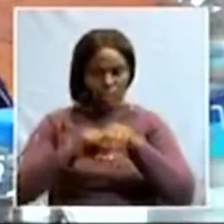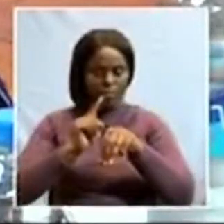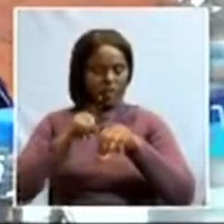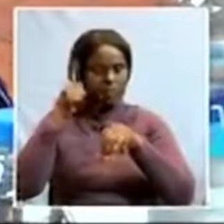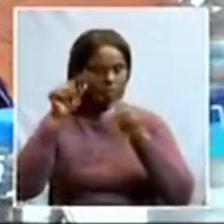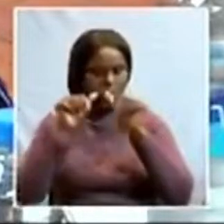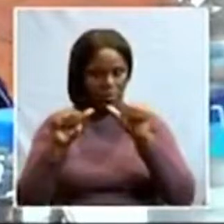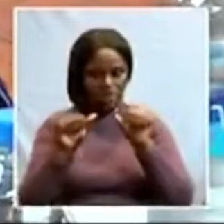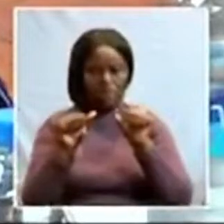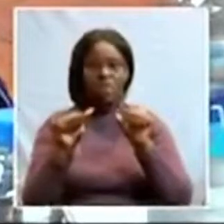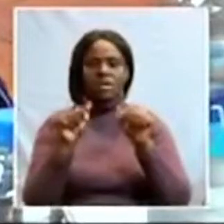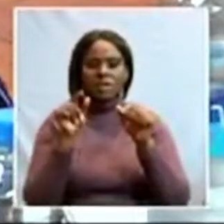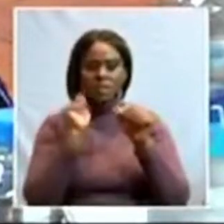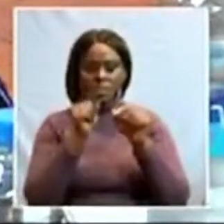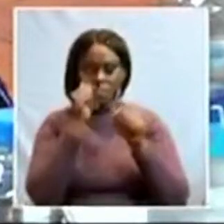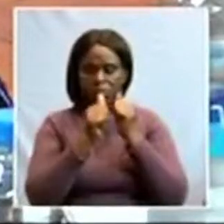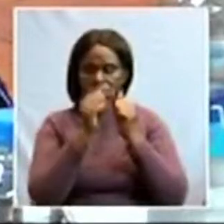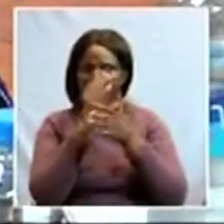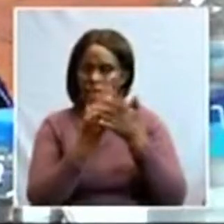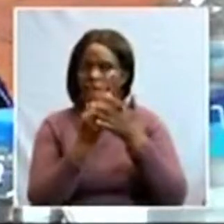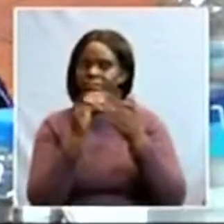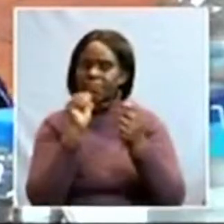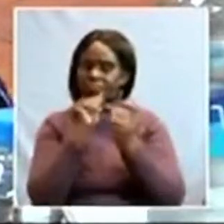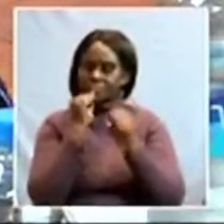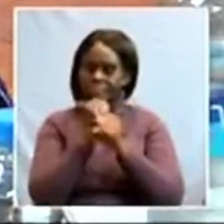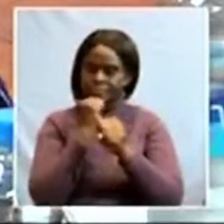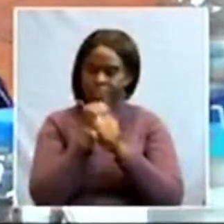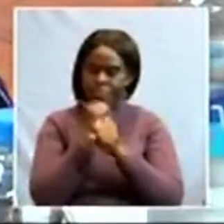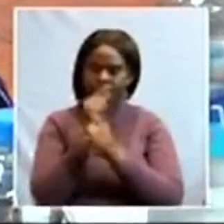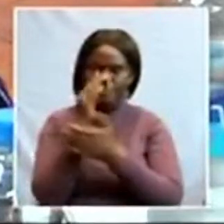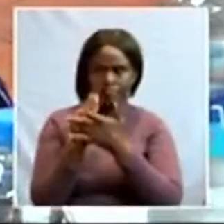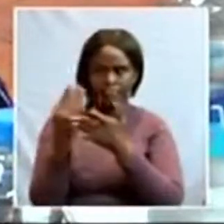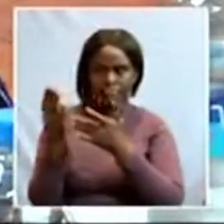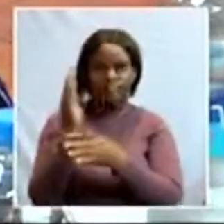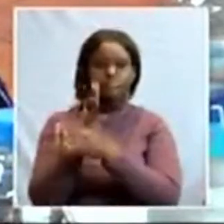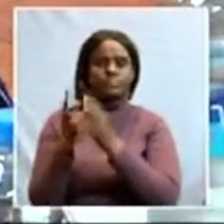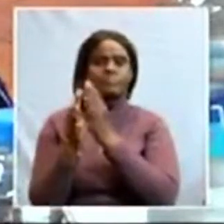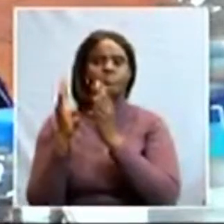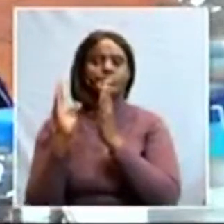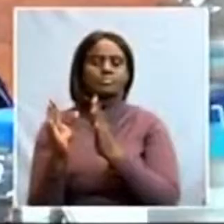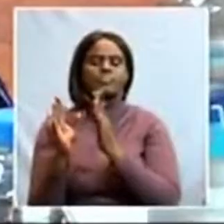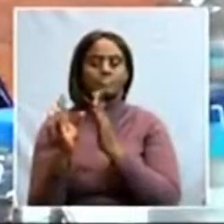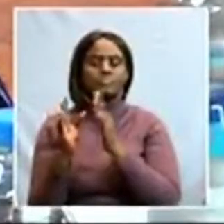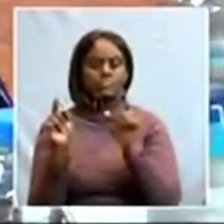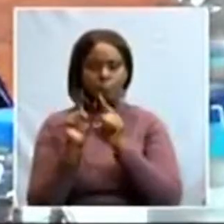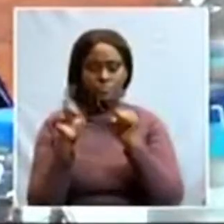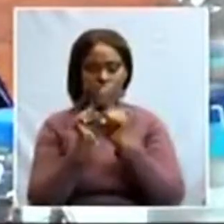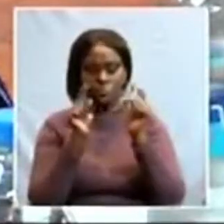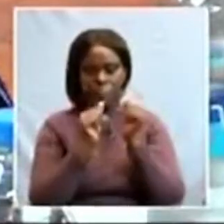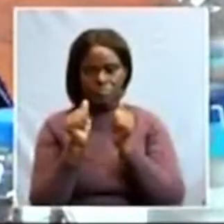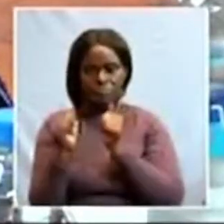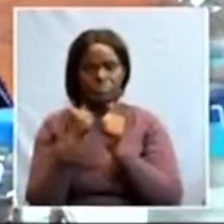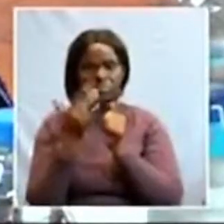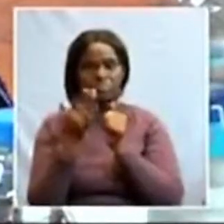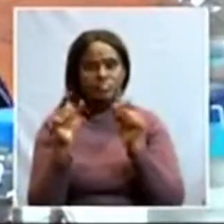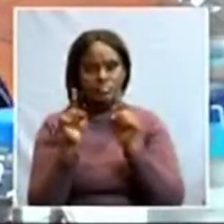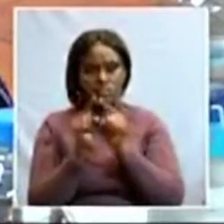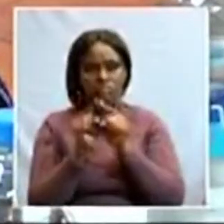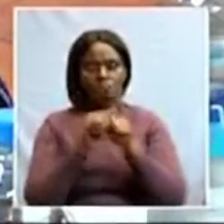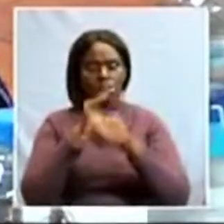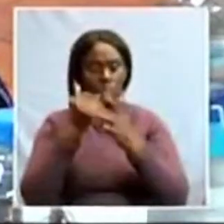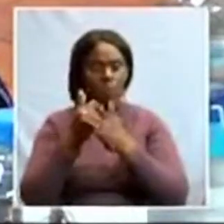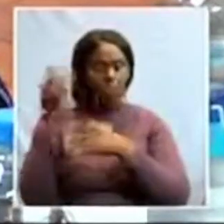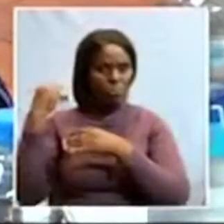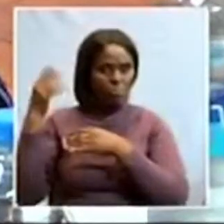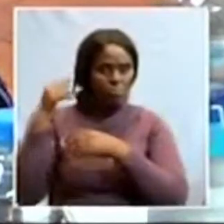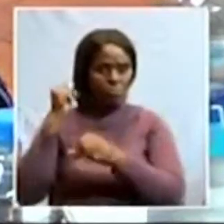audit. This was due to some ongoing works by some contractors. Action taken, all the